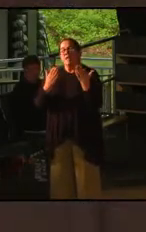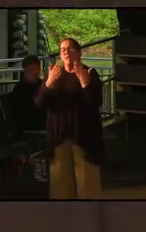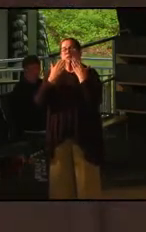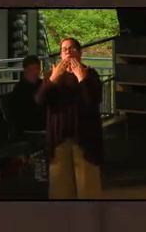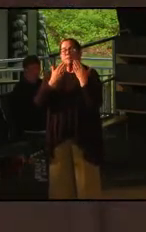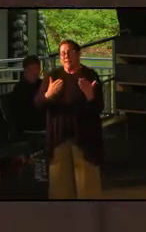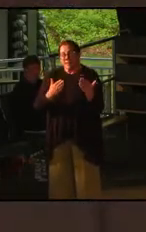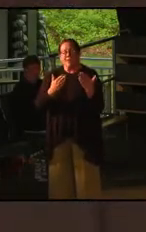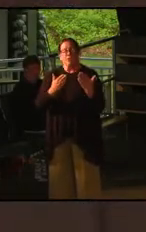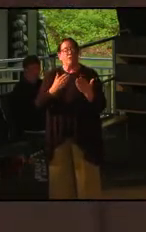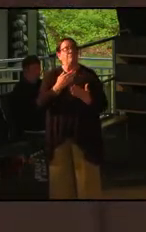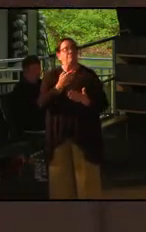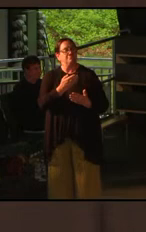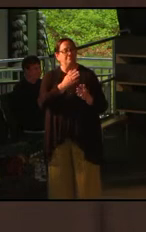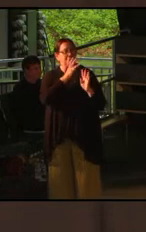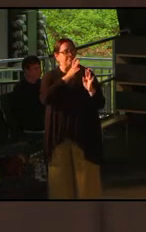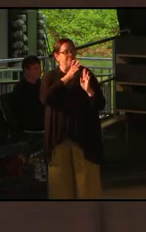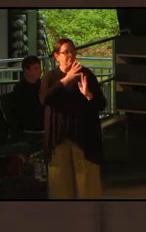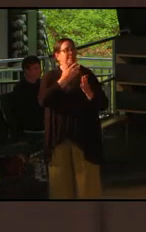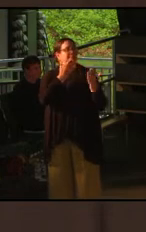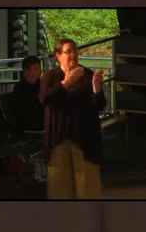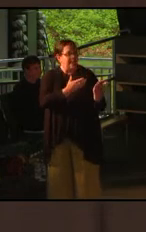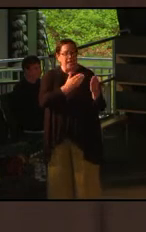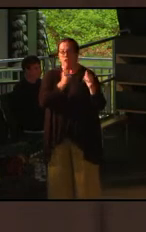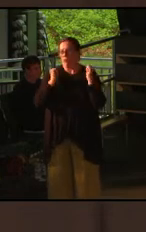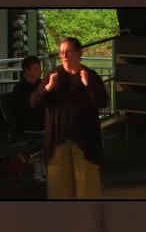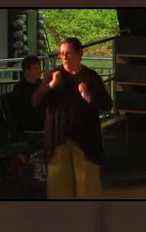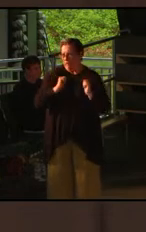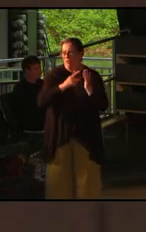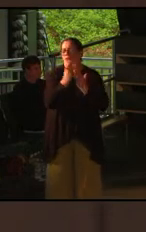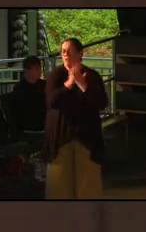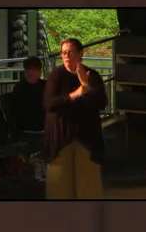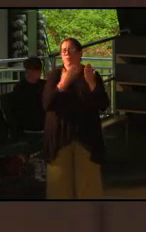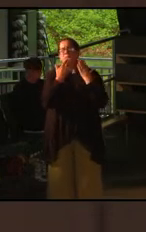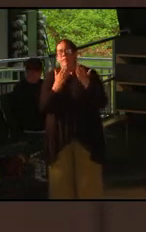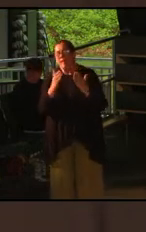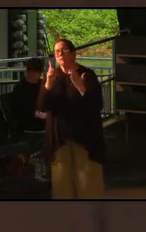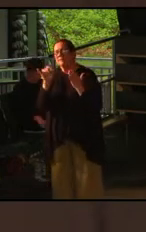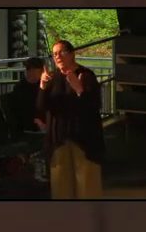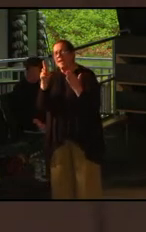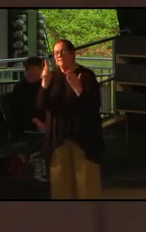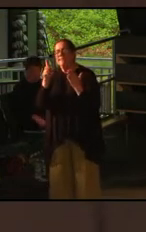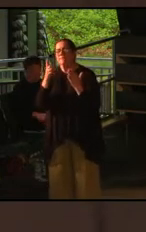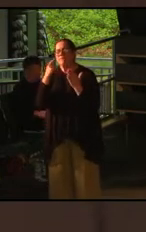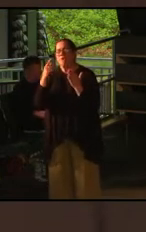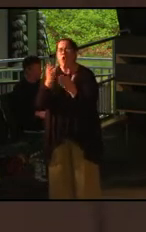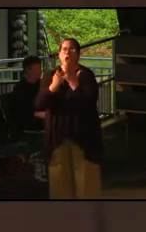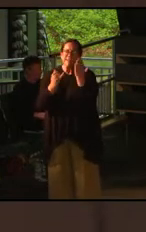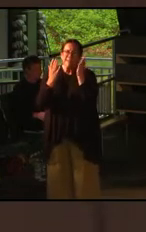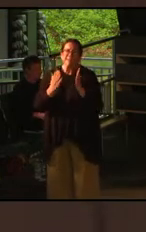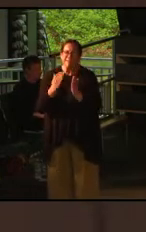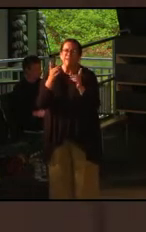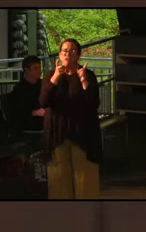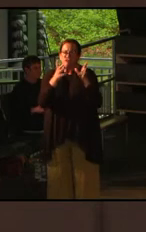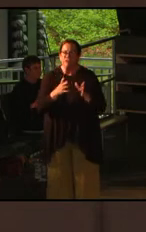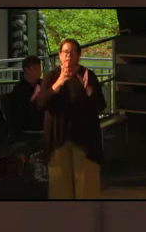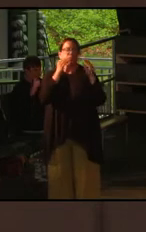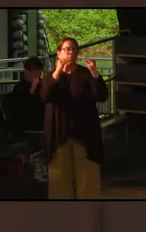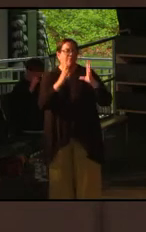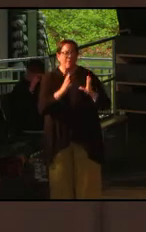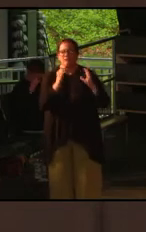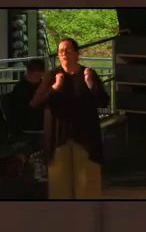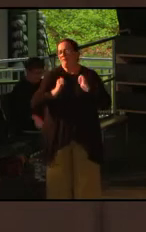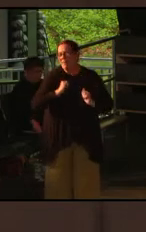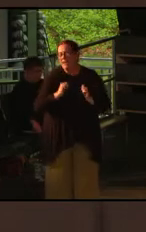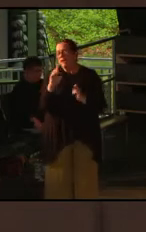Bristol Community College's theater program. Thank you, David Ledoux, artistic director and our associate director, a professor of theater,